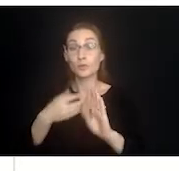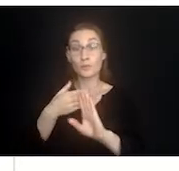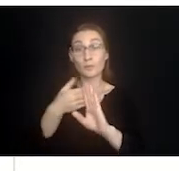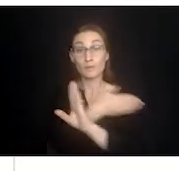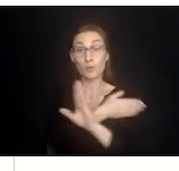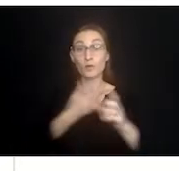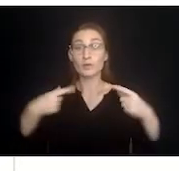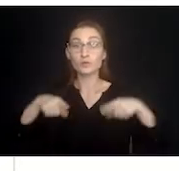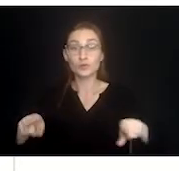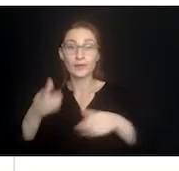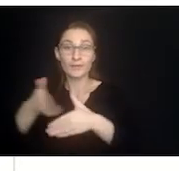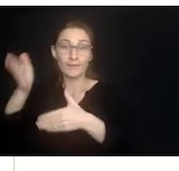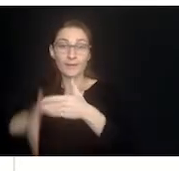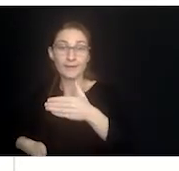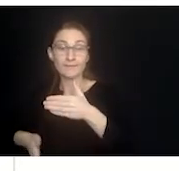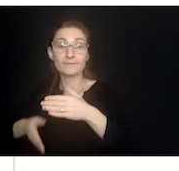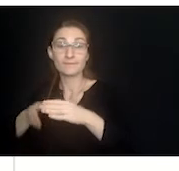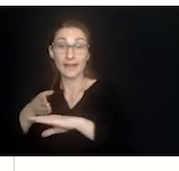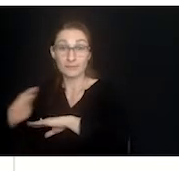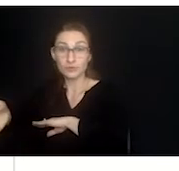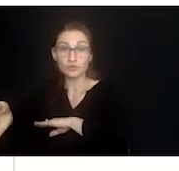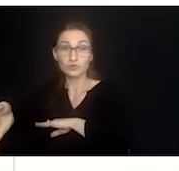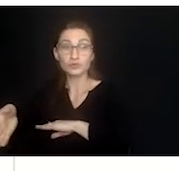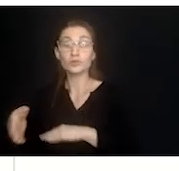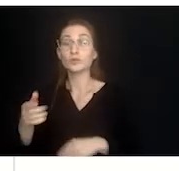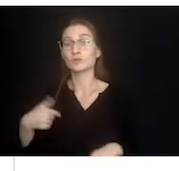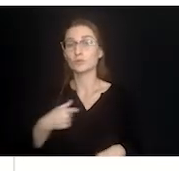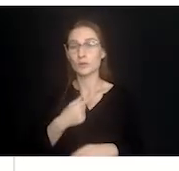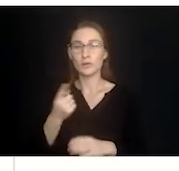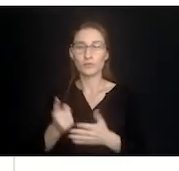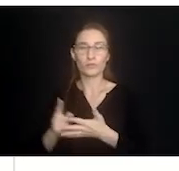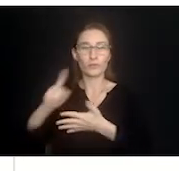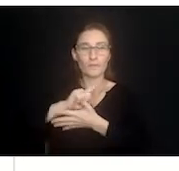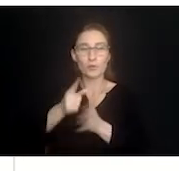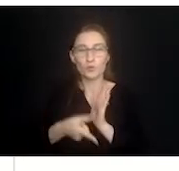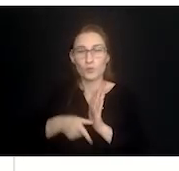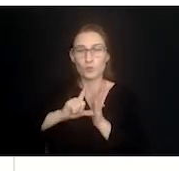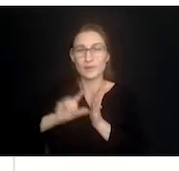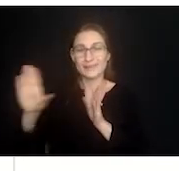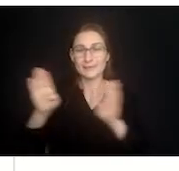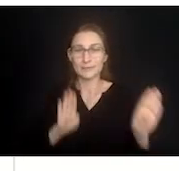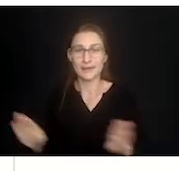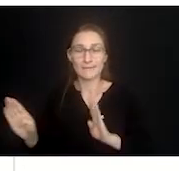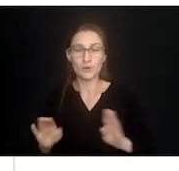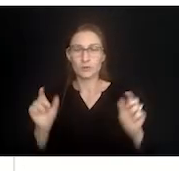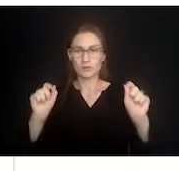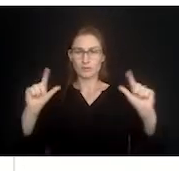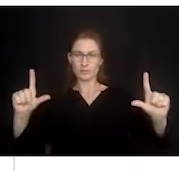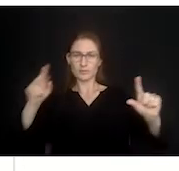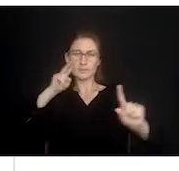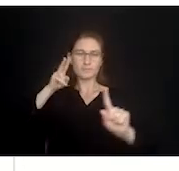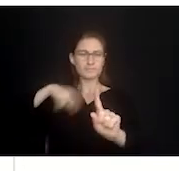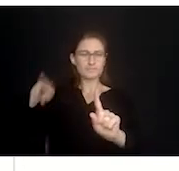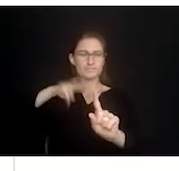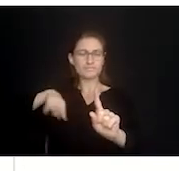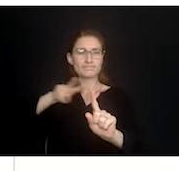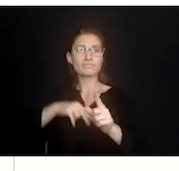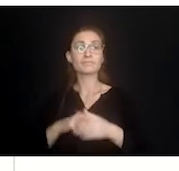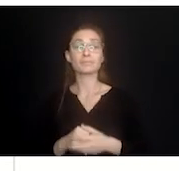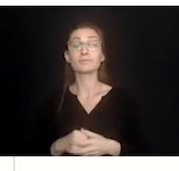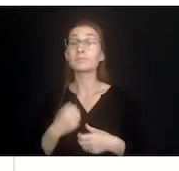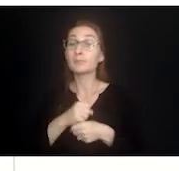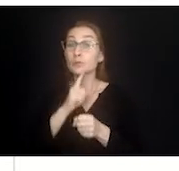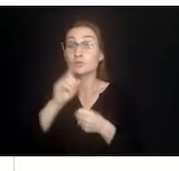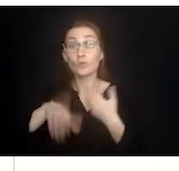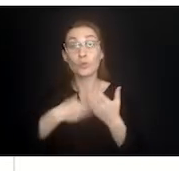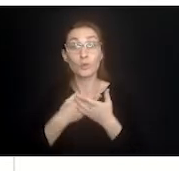records what took place before, during, and after a behavior takes place. So we get to review behaviors through a larger and clearer lens. We